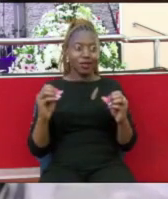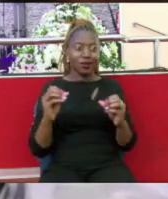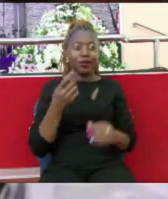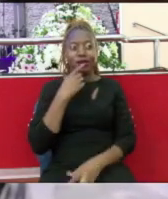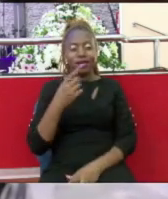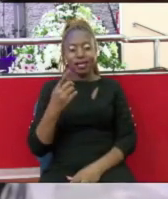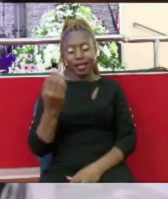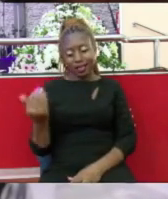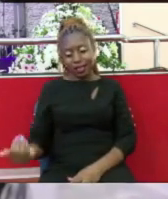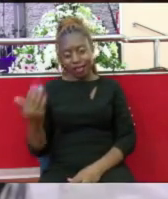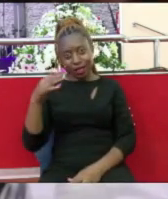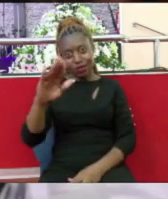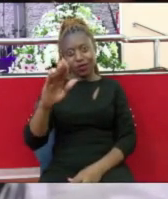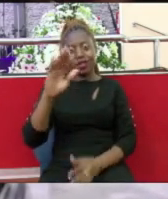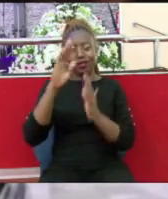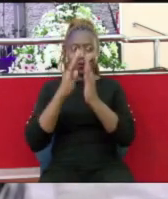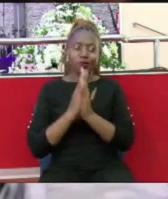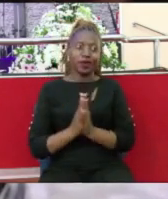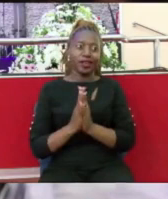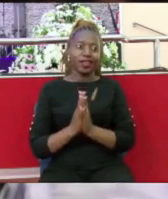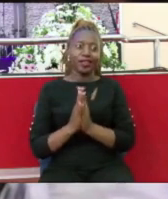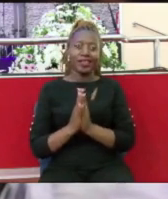ambie mtoto wako, to pray. Aombe.